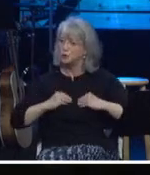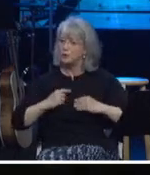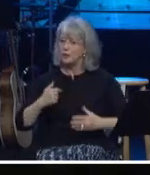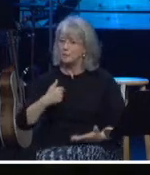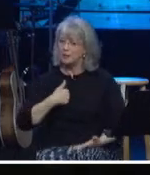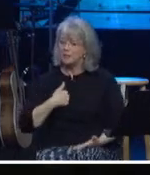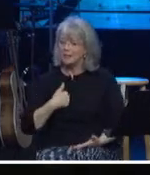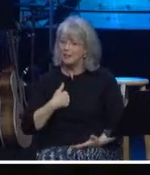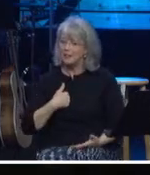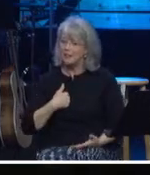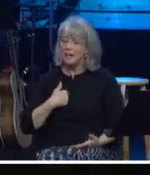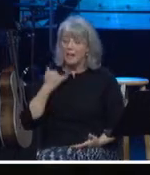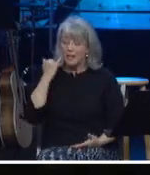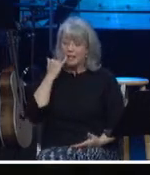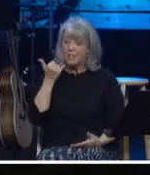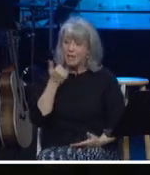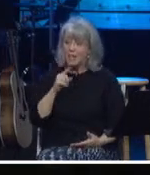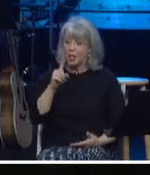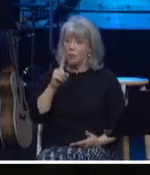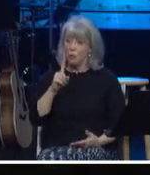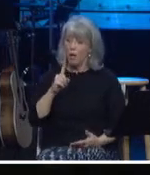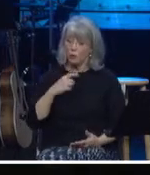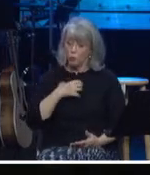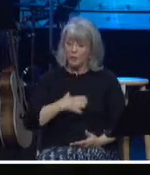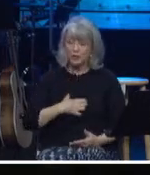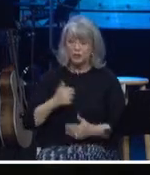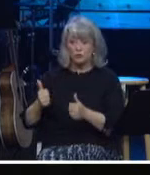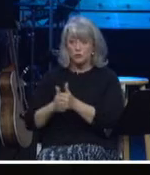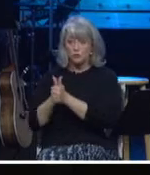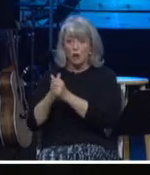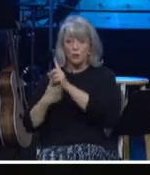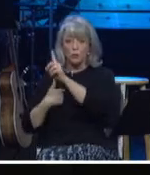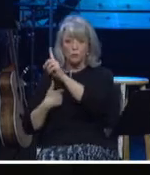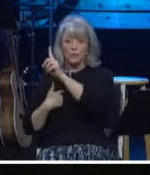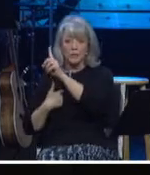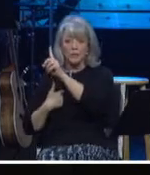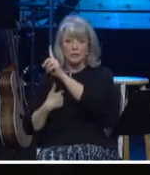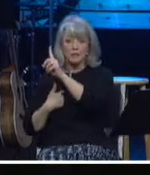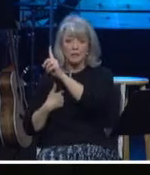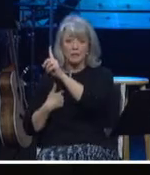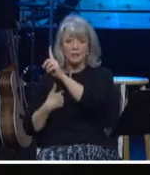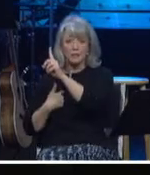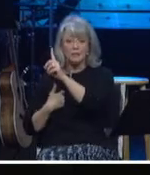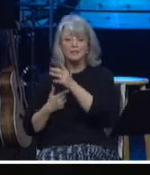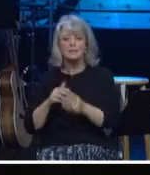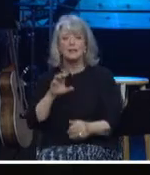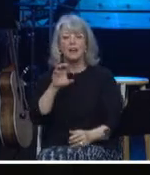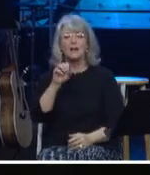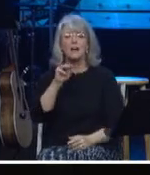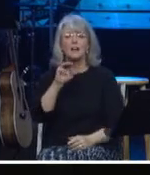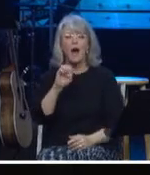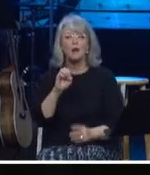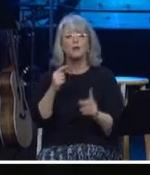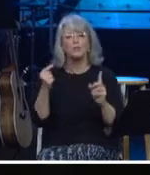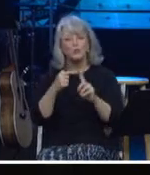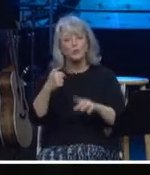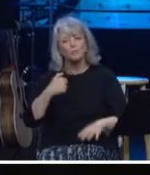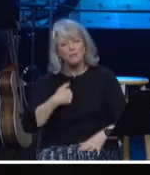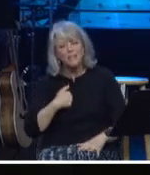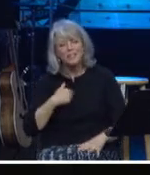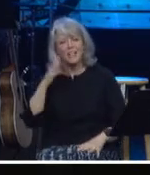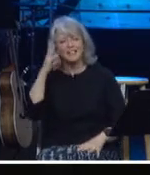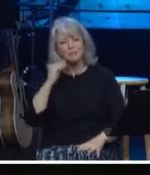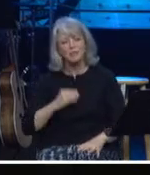He says this, if anyone wishes to come after me, same wording, come to me. Come to me to